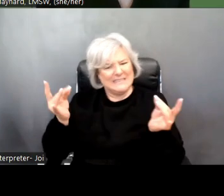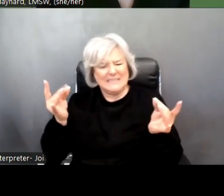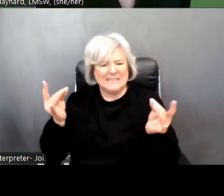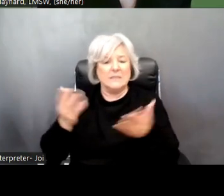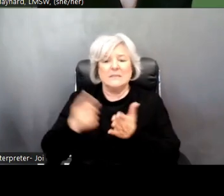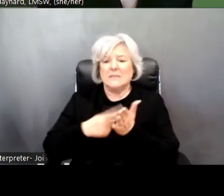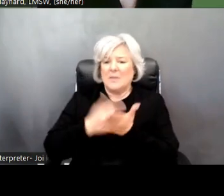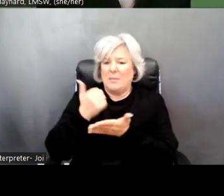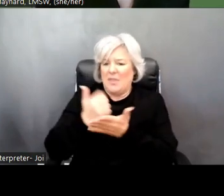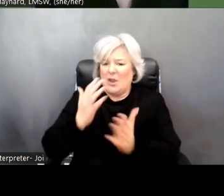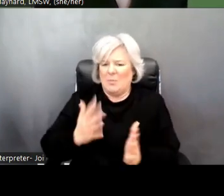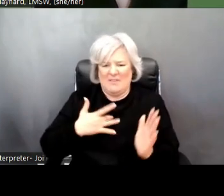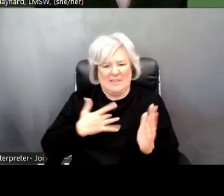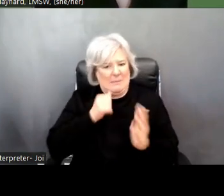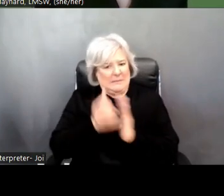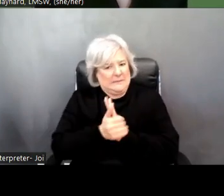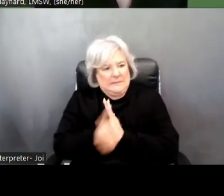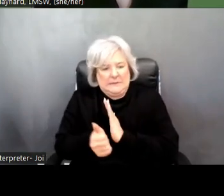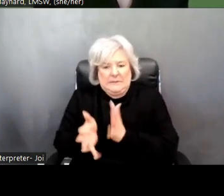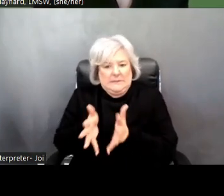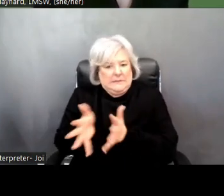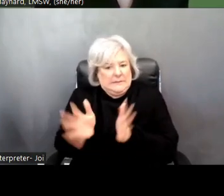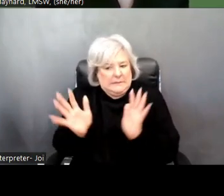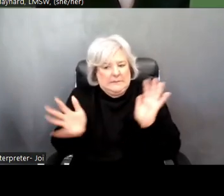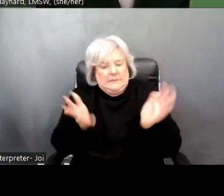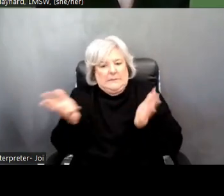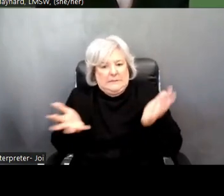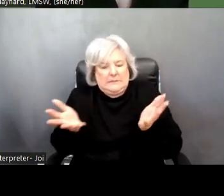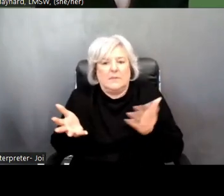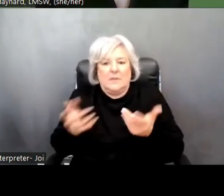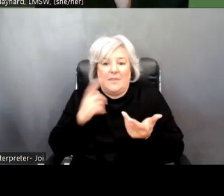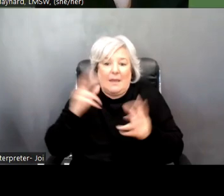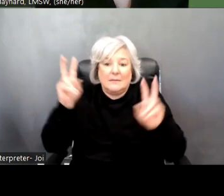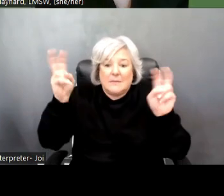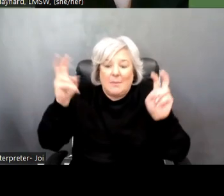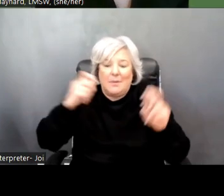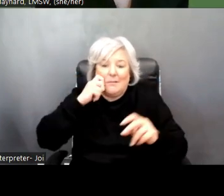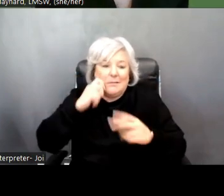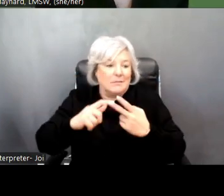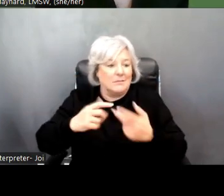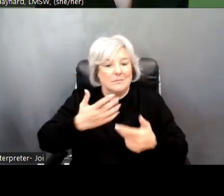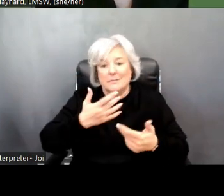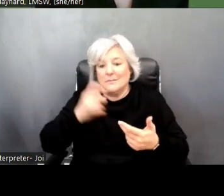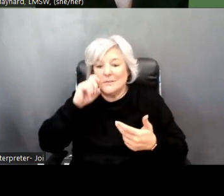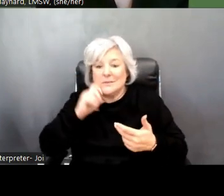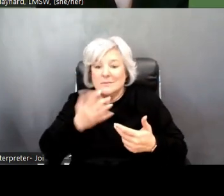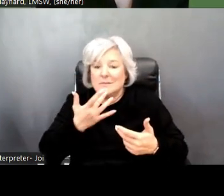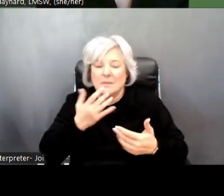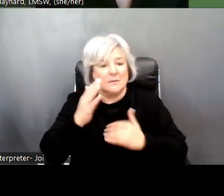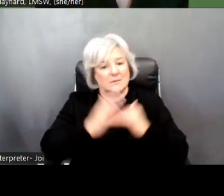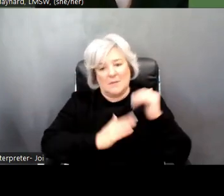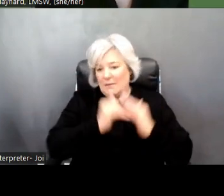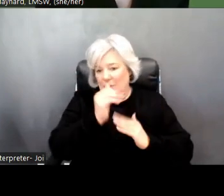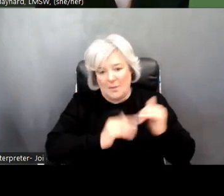they're ill-equipped to talk about it as well. Topics of racism and sexual orientation are just not comfortable for most